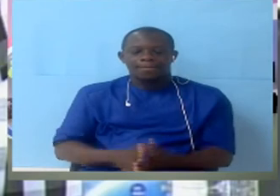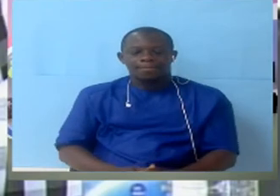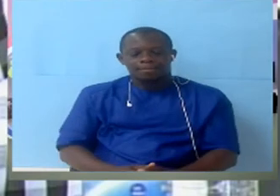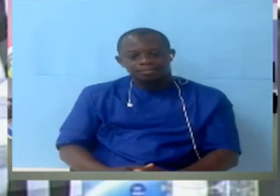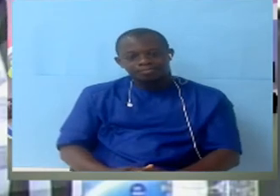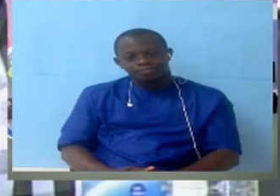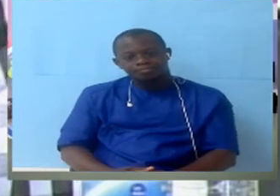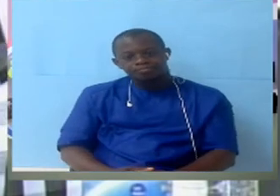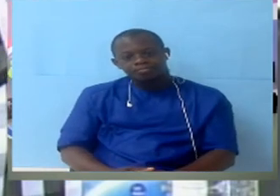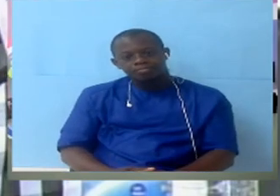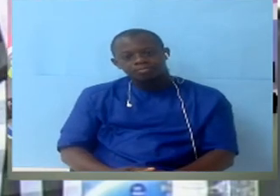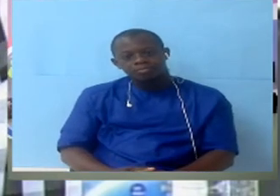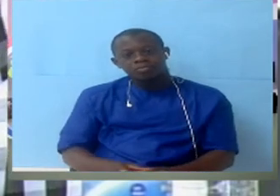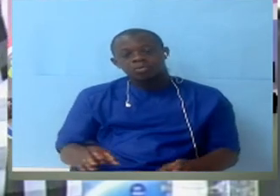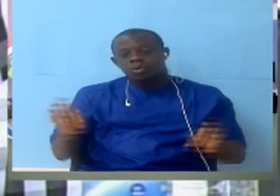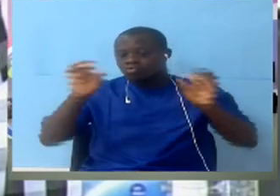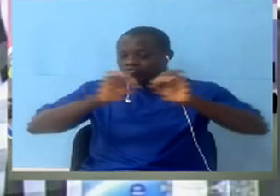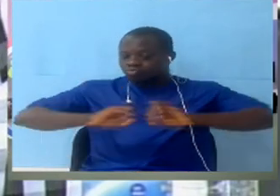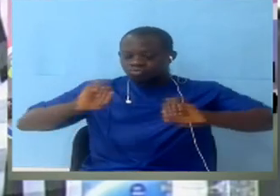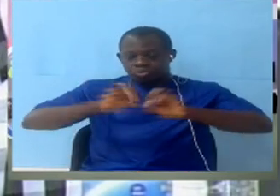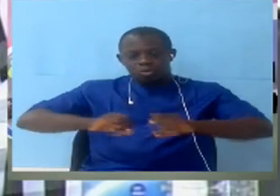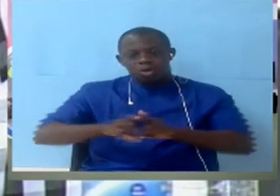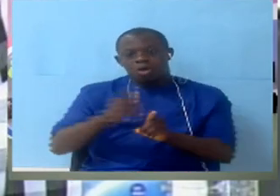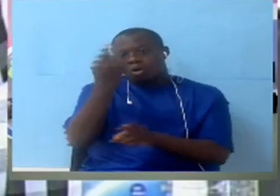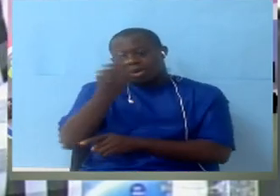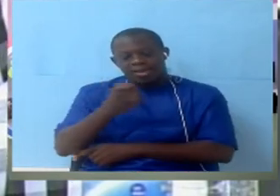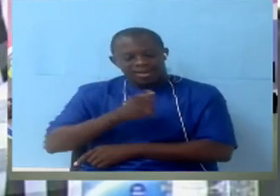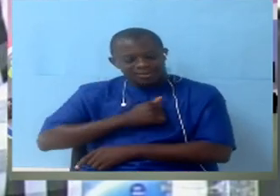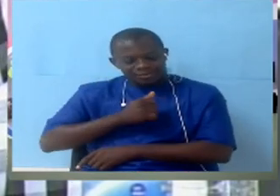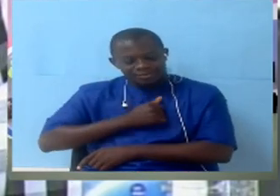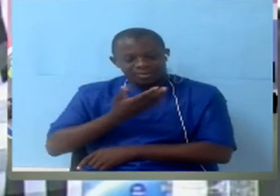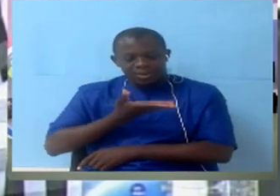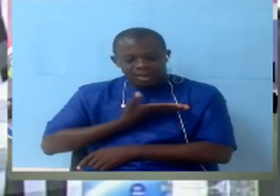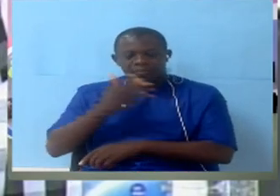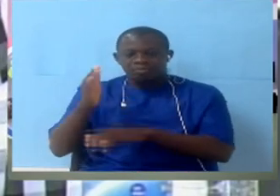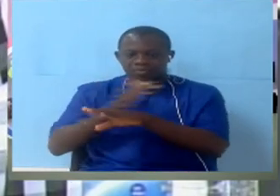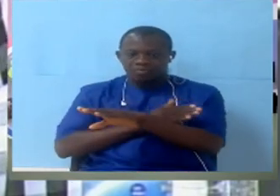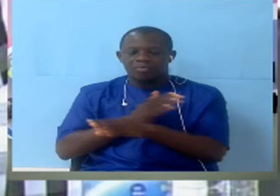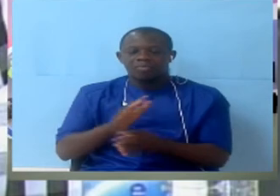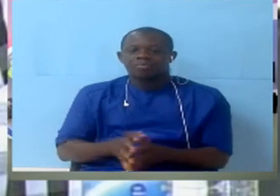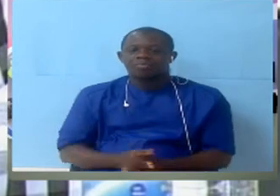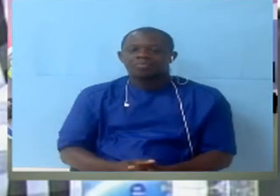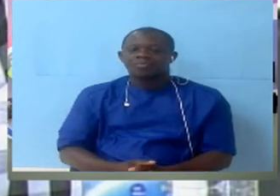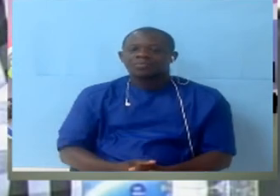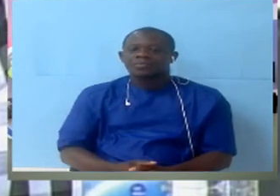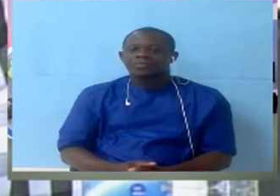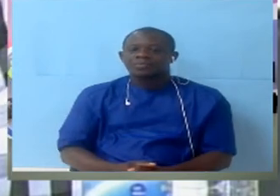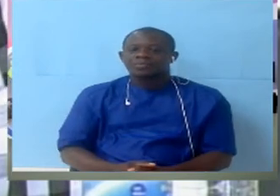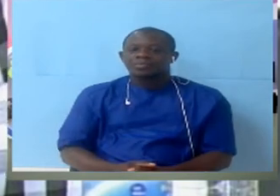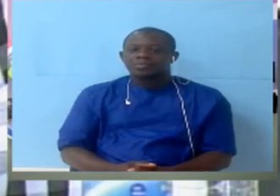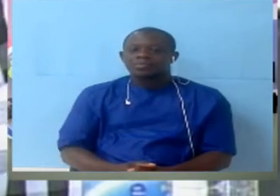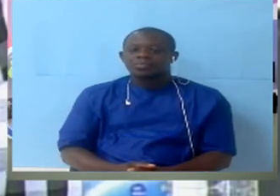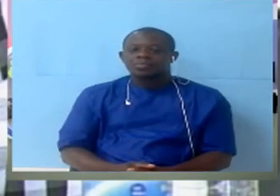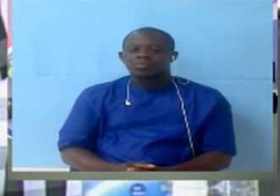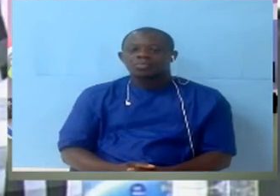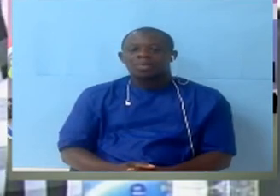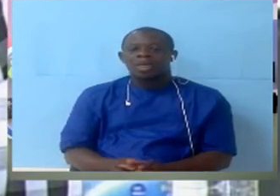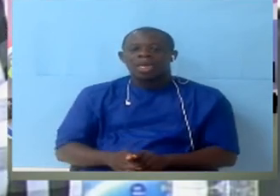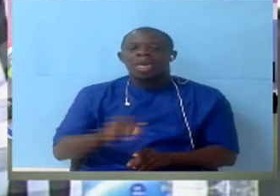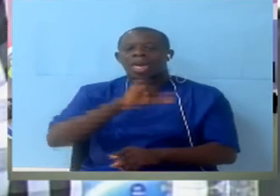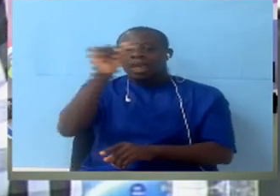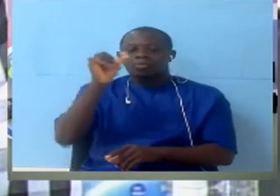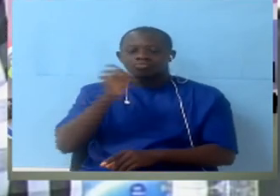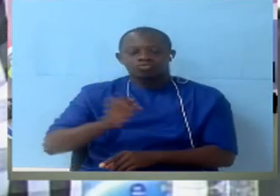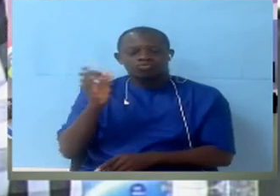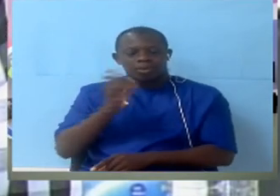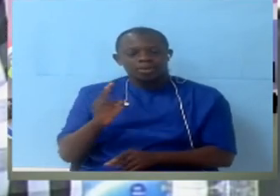Fentem for sila nyao. It's nothing but because of the fear I had. Mu yala ko dictatorship meki jang wotay mo. And